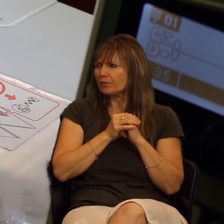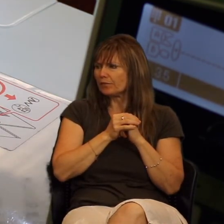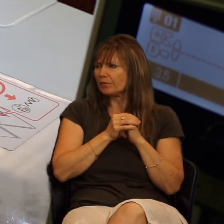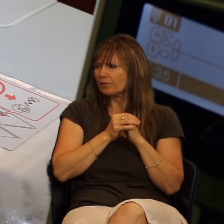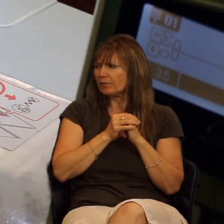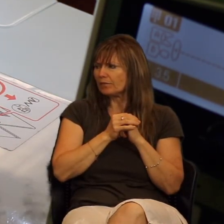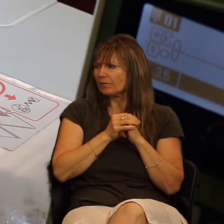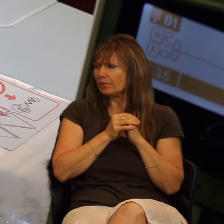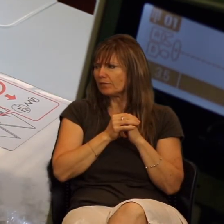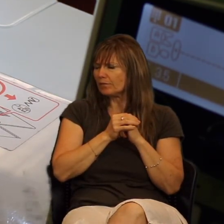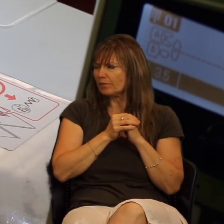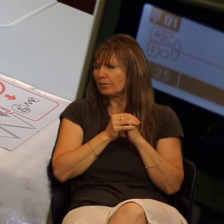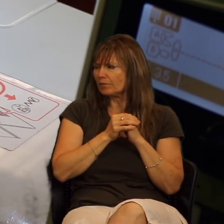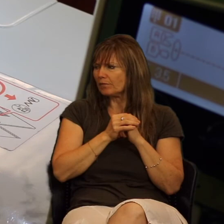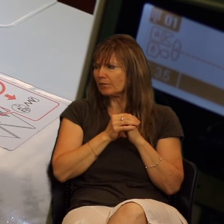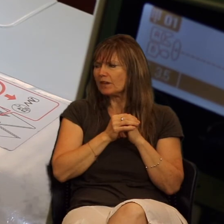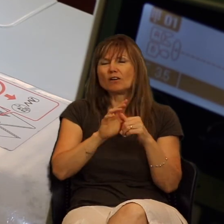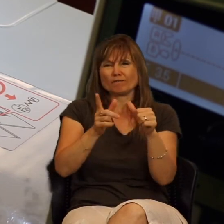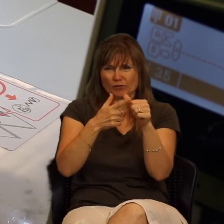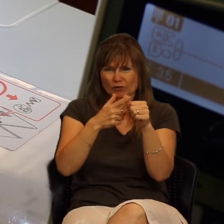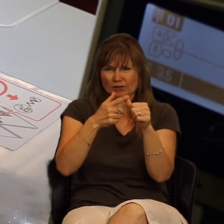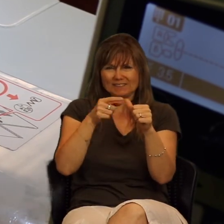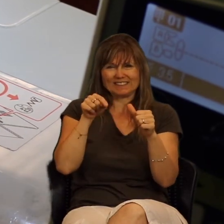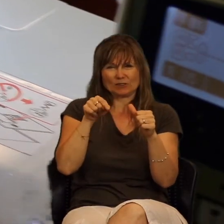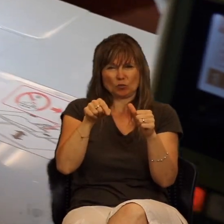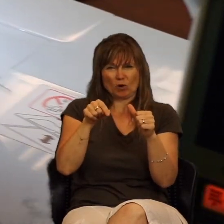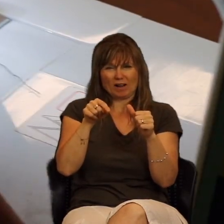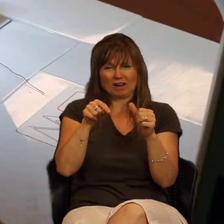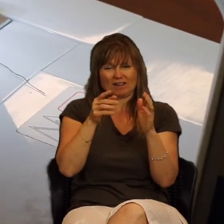So I'm just going to pin this one side.